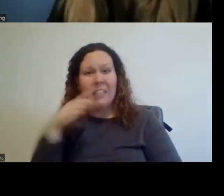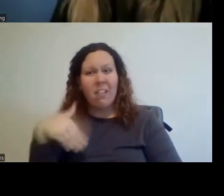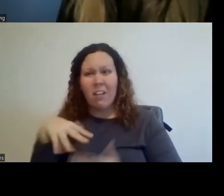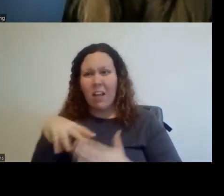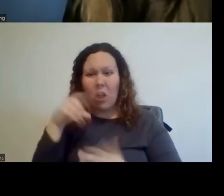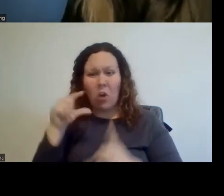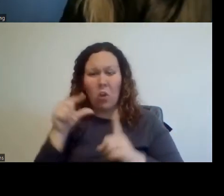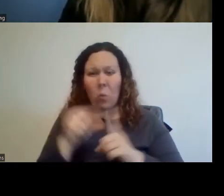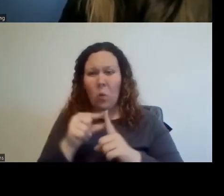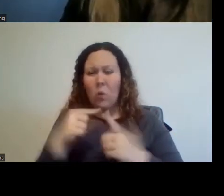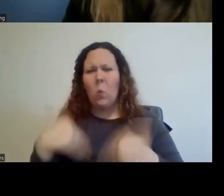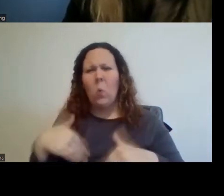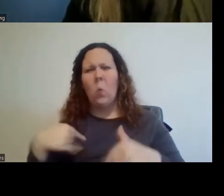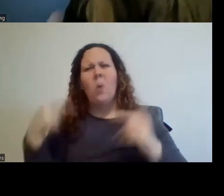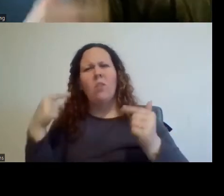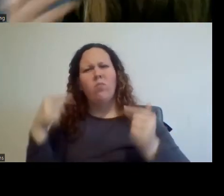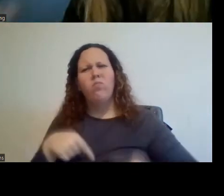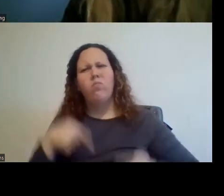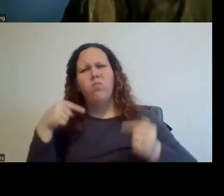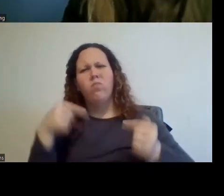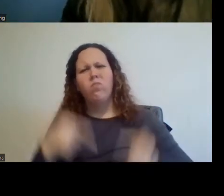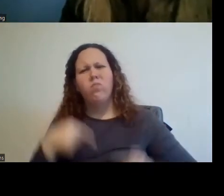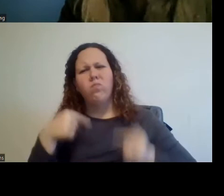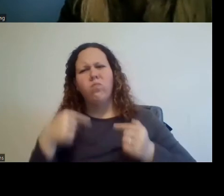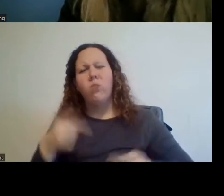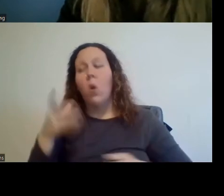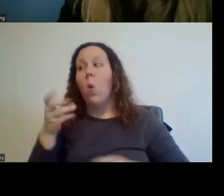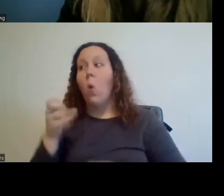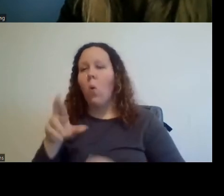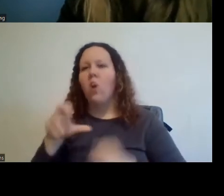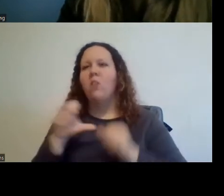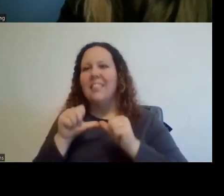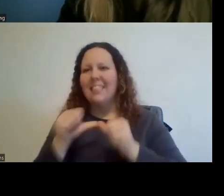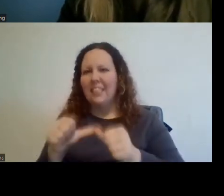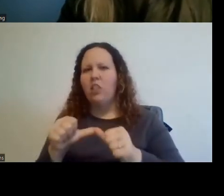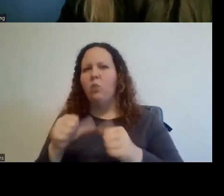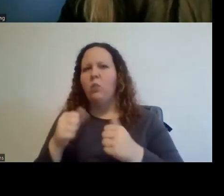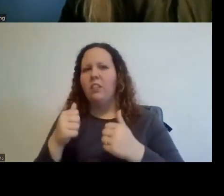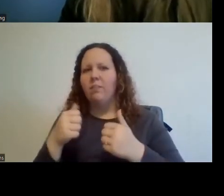really struggle, or are learning words.